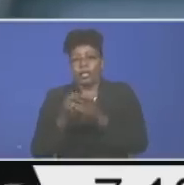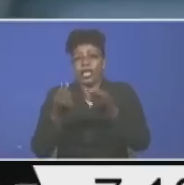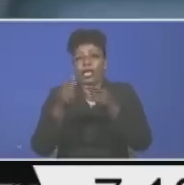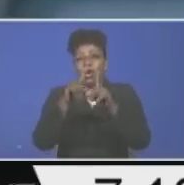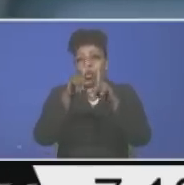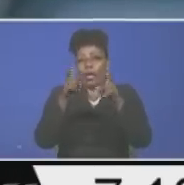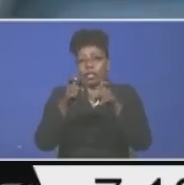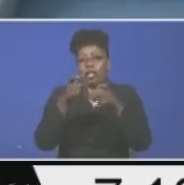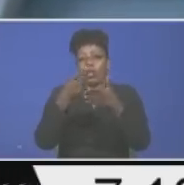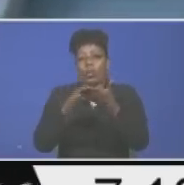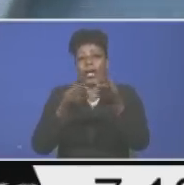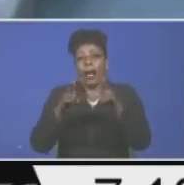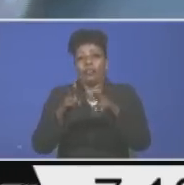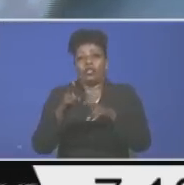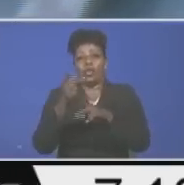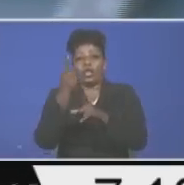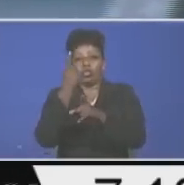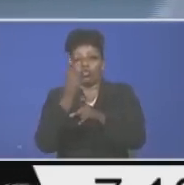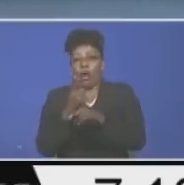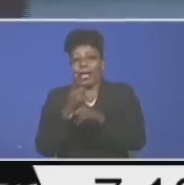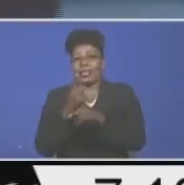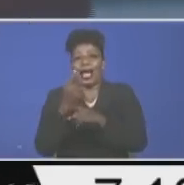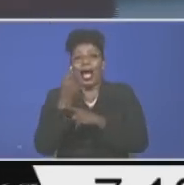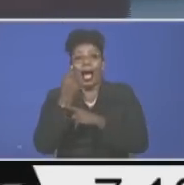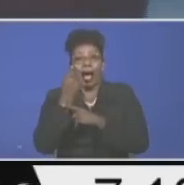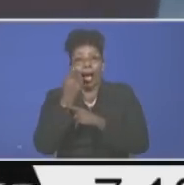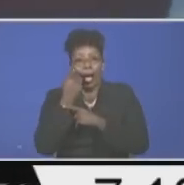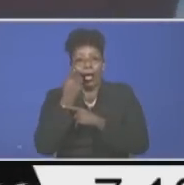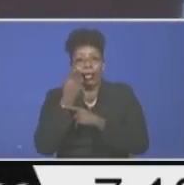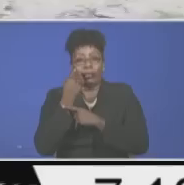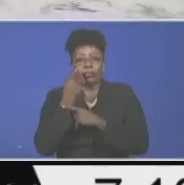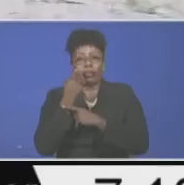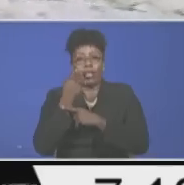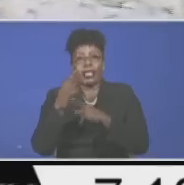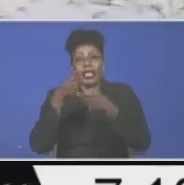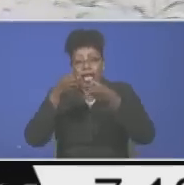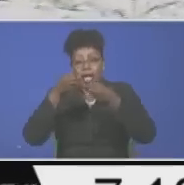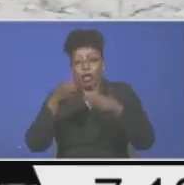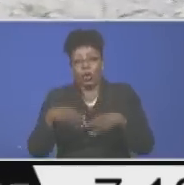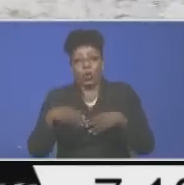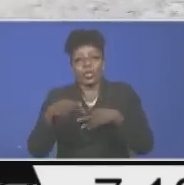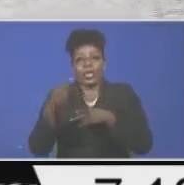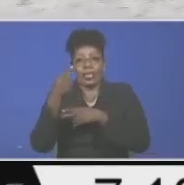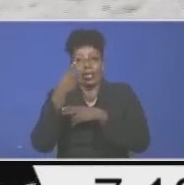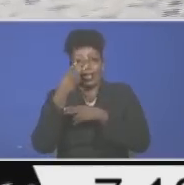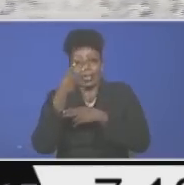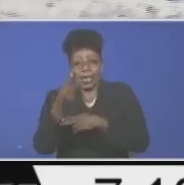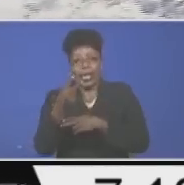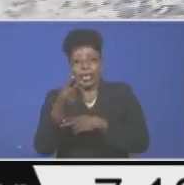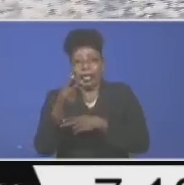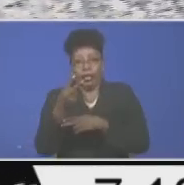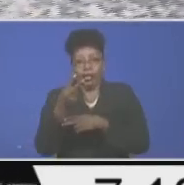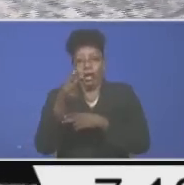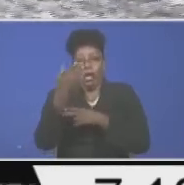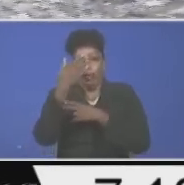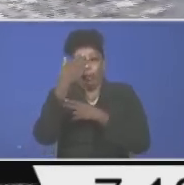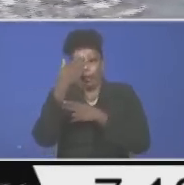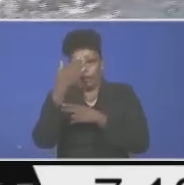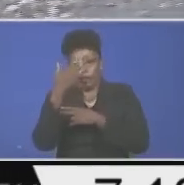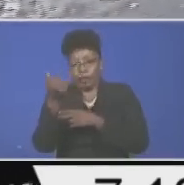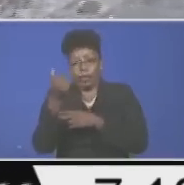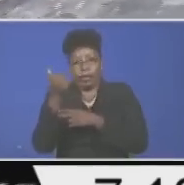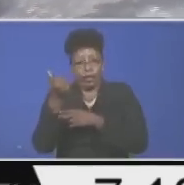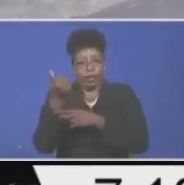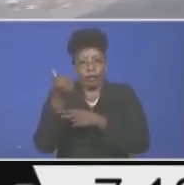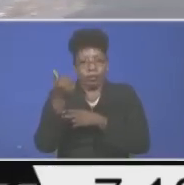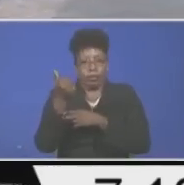his vision days after he was struck by a vehicle in the early 80s. He never went to the hospital. Because he is unable to produce